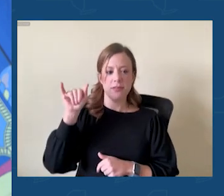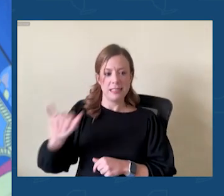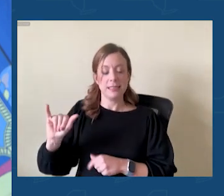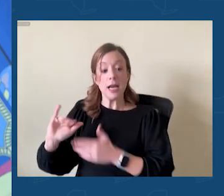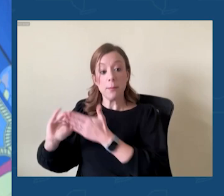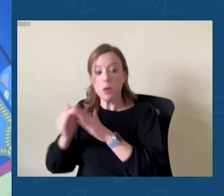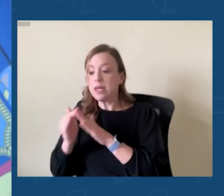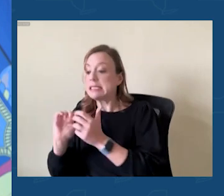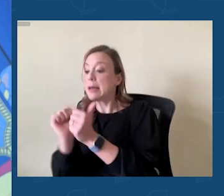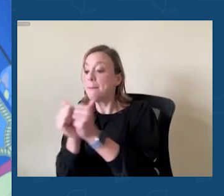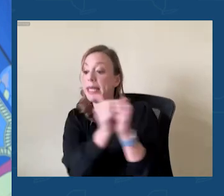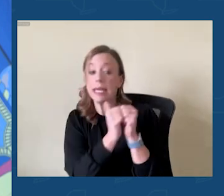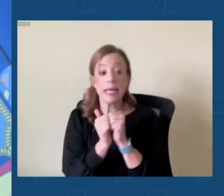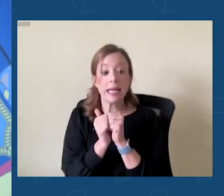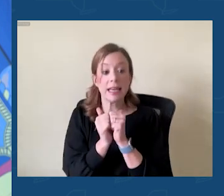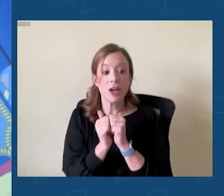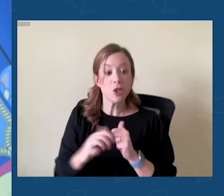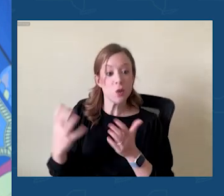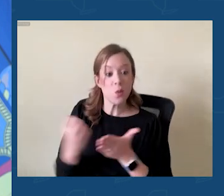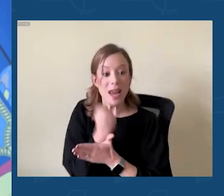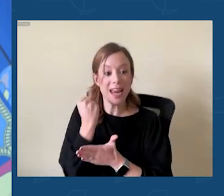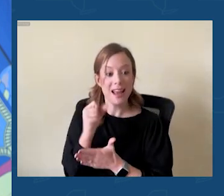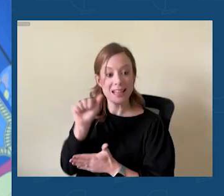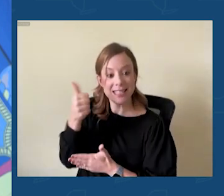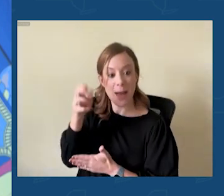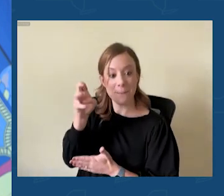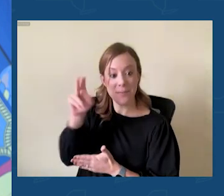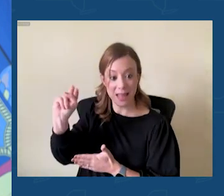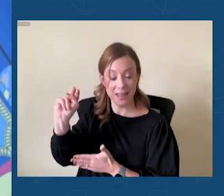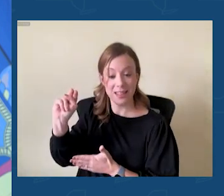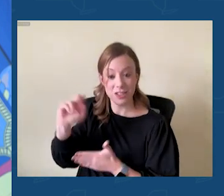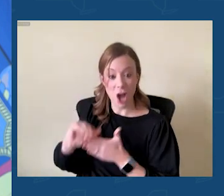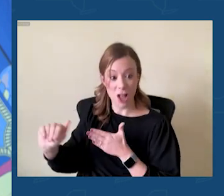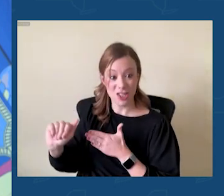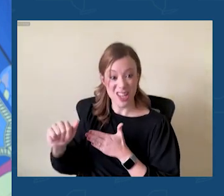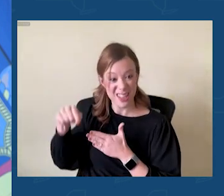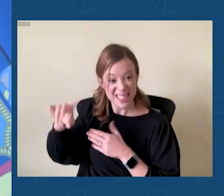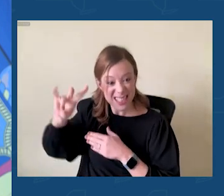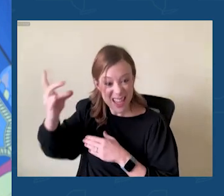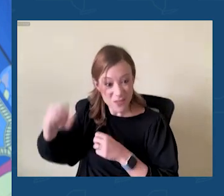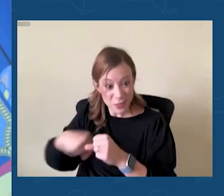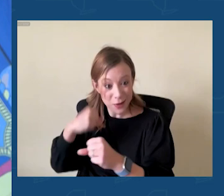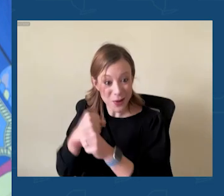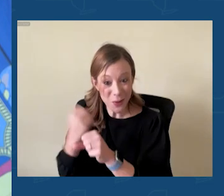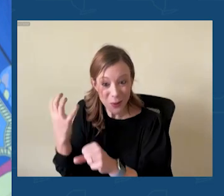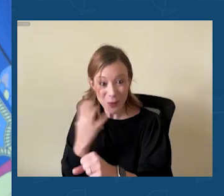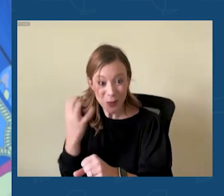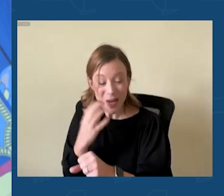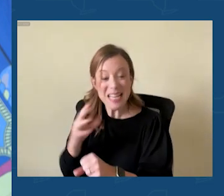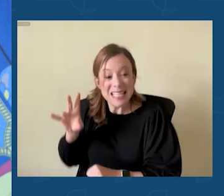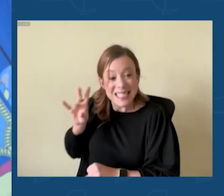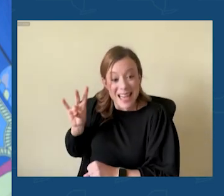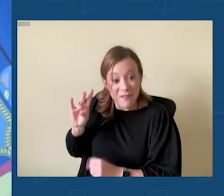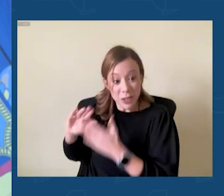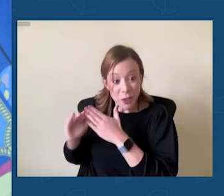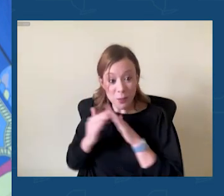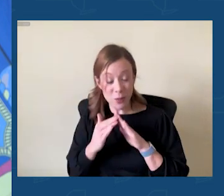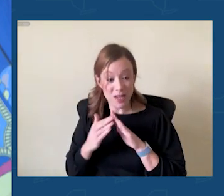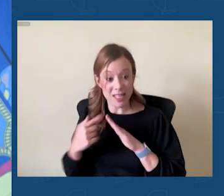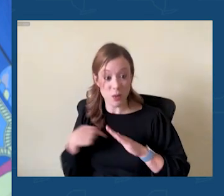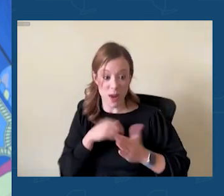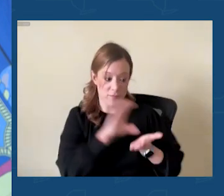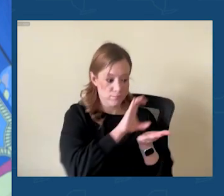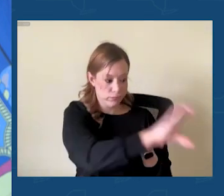10 regions, 10 communities every single year. Now our 7th year, so this is 70 communities that have been transformed, so it's